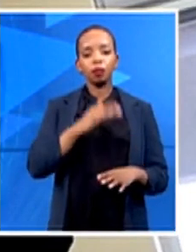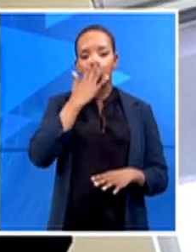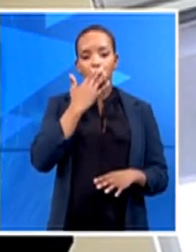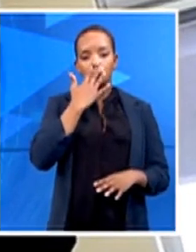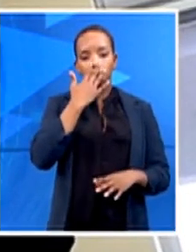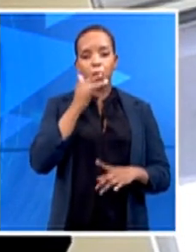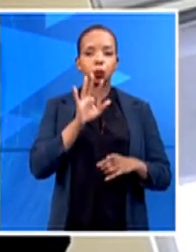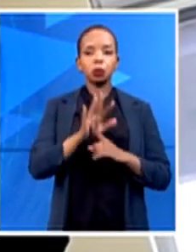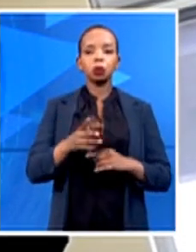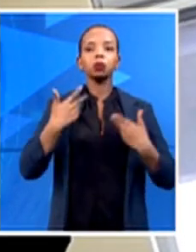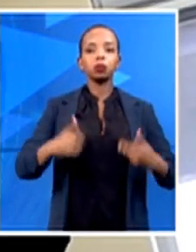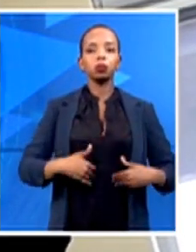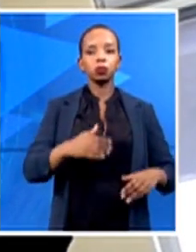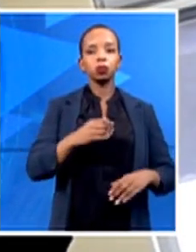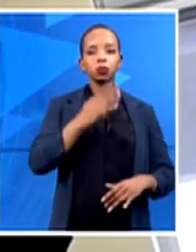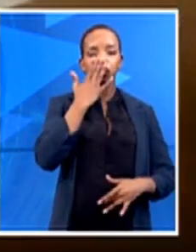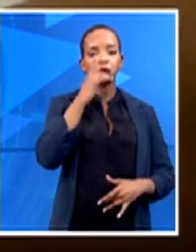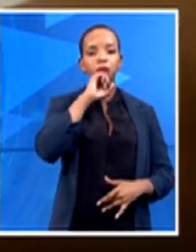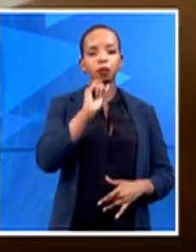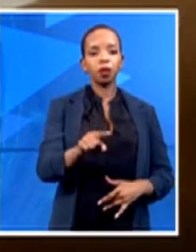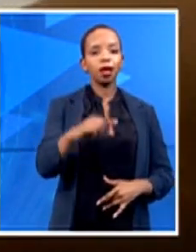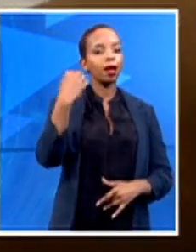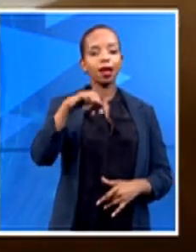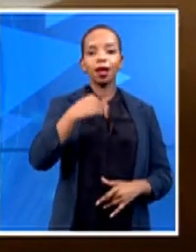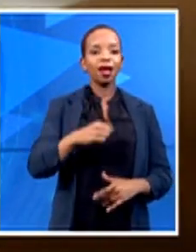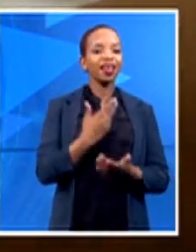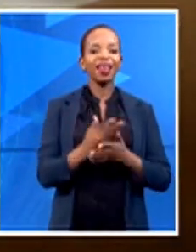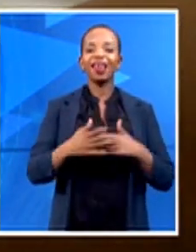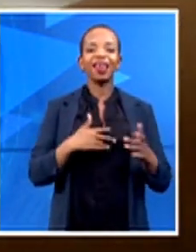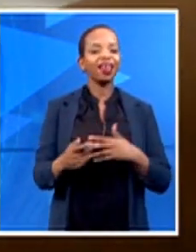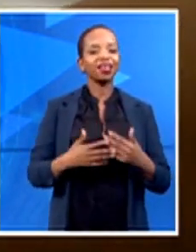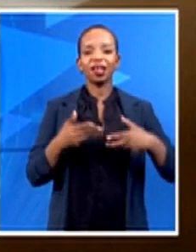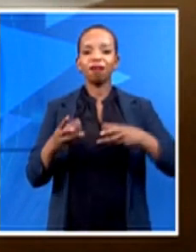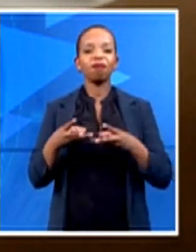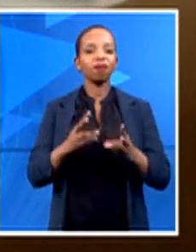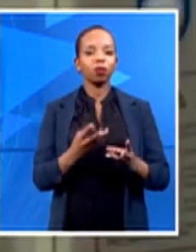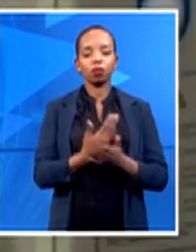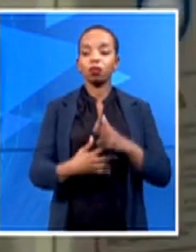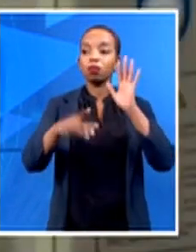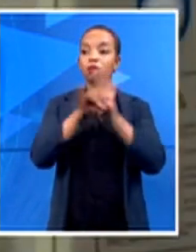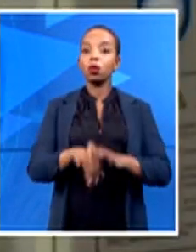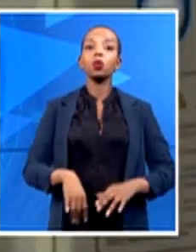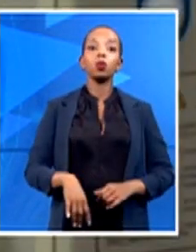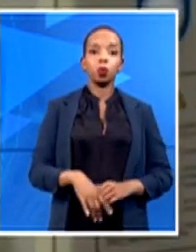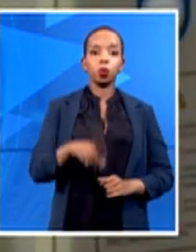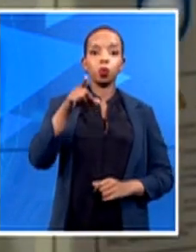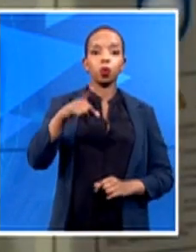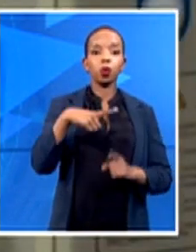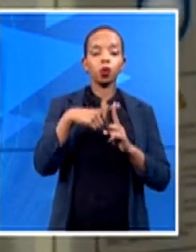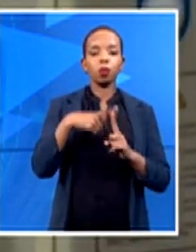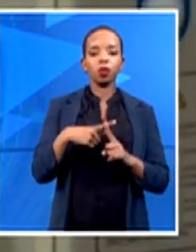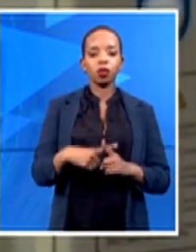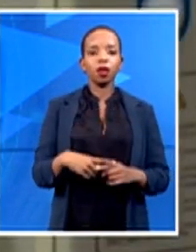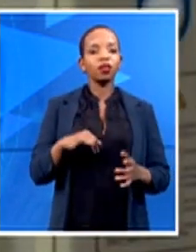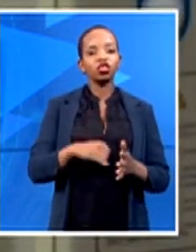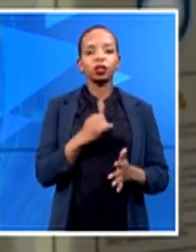be asymptomatic where you look perfectly fit and, not unwell. And also my family, there's sometimes